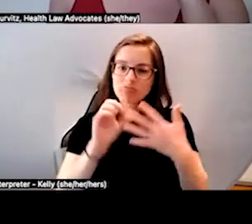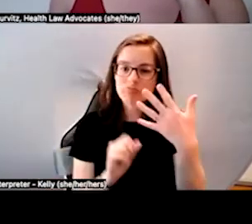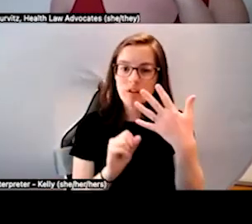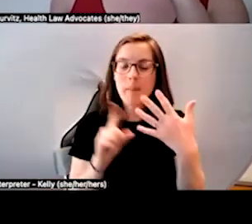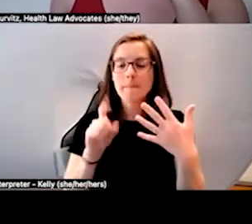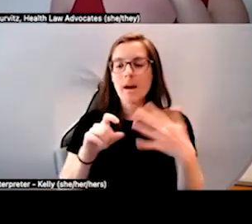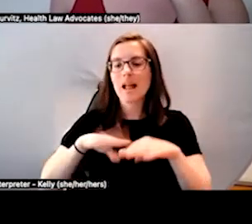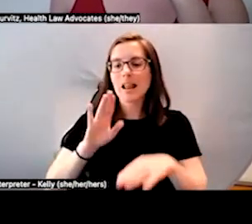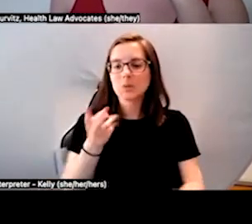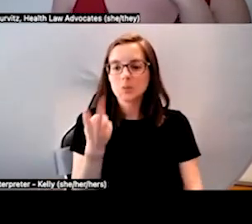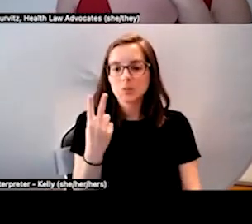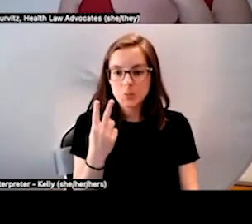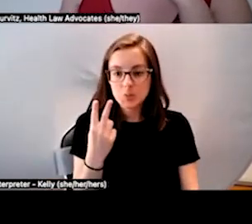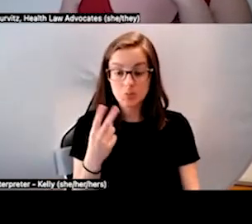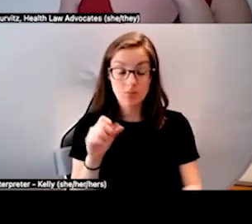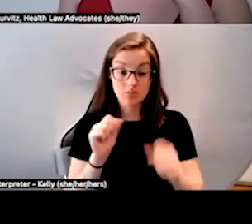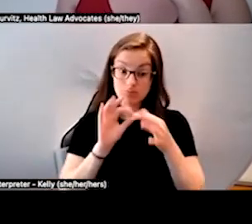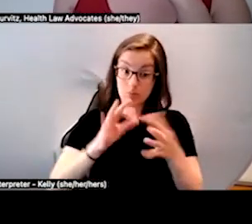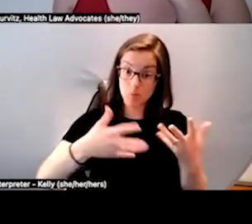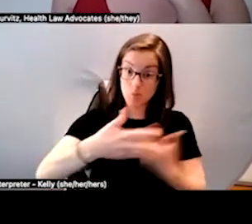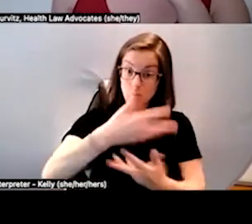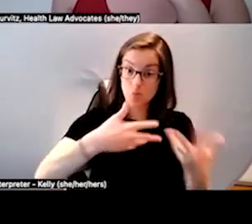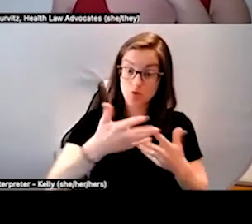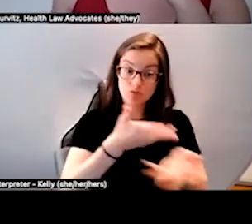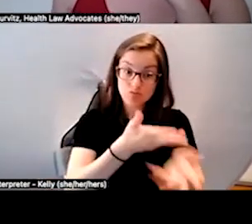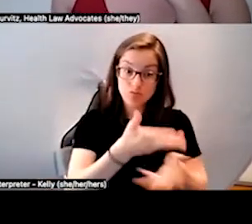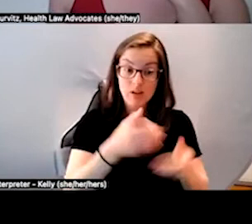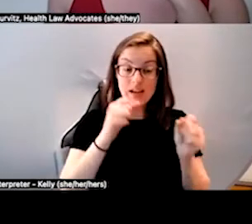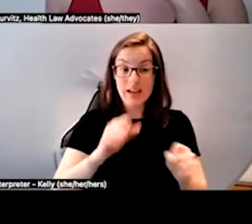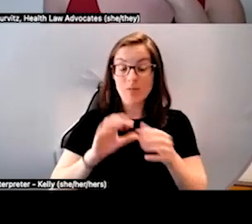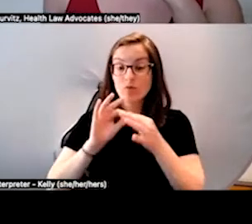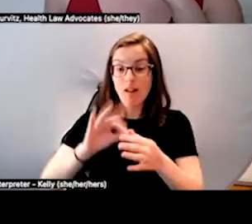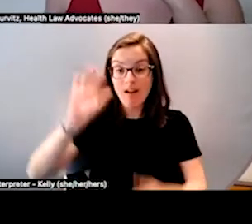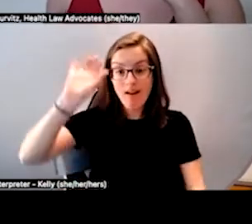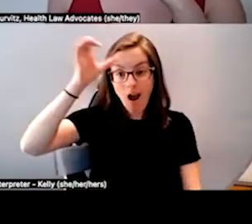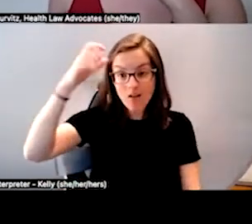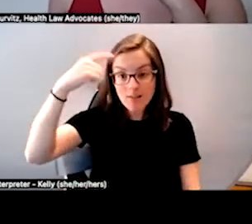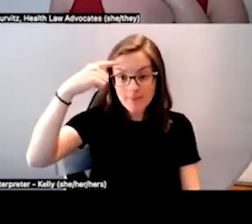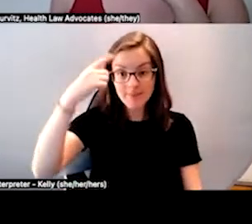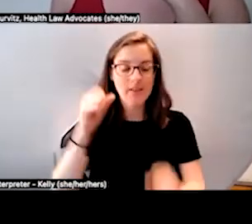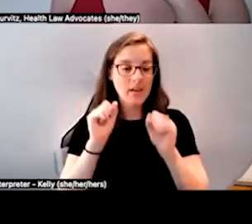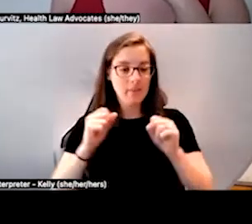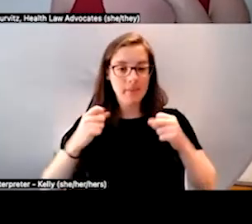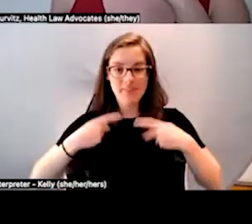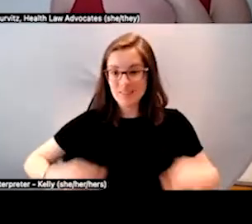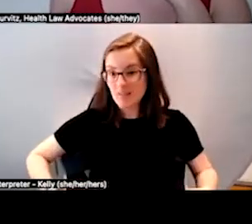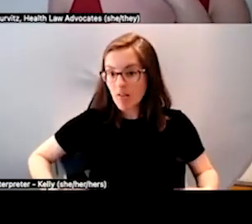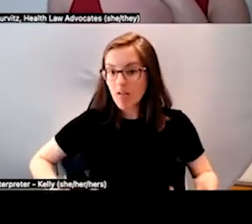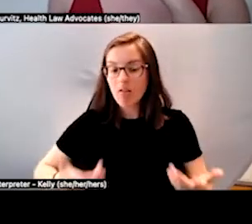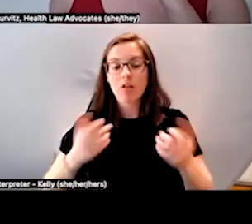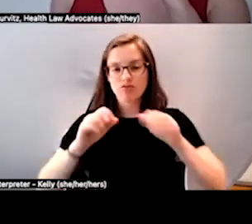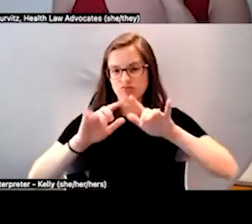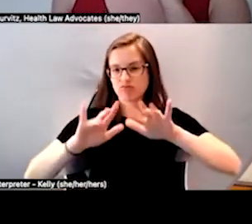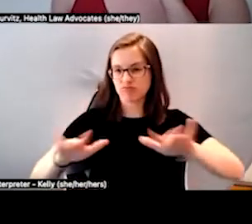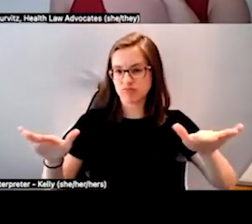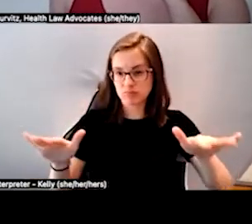social in nature. These can be cognitive in nature. These can be physical in nature. But the